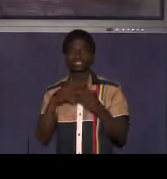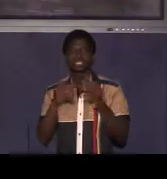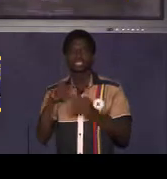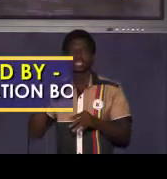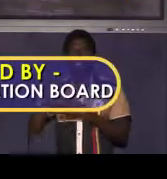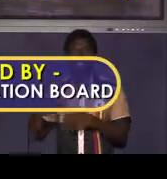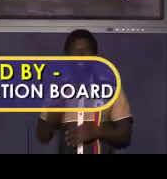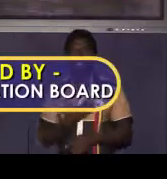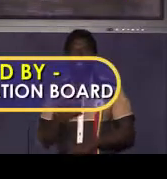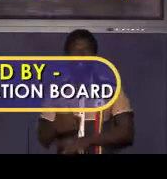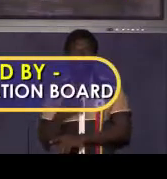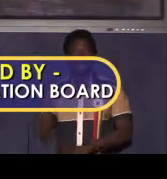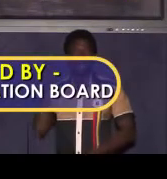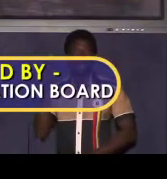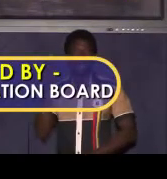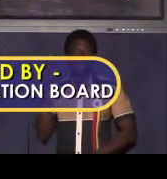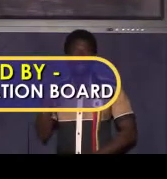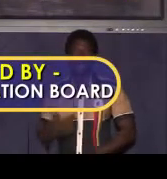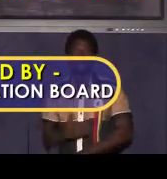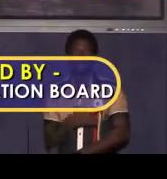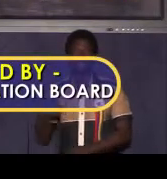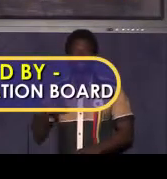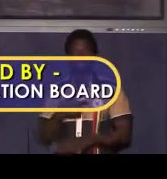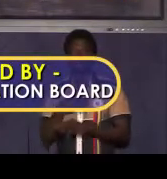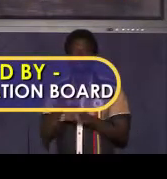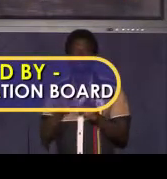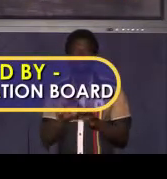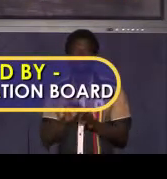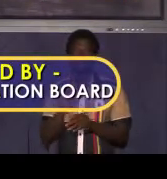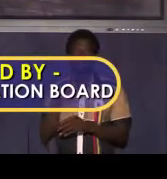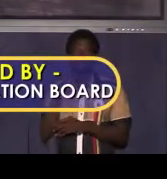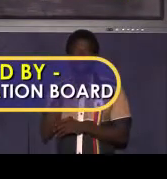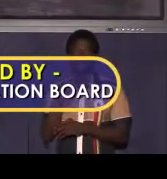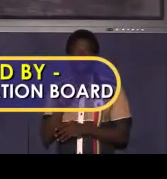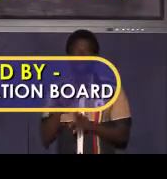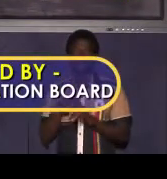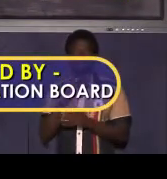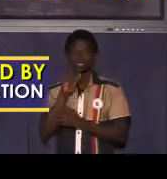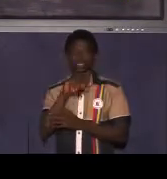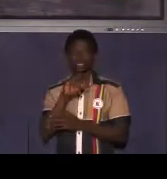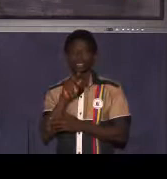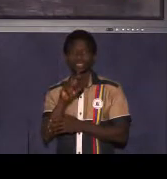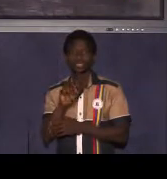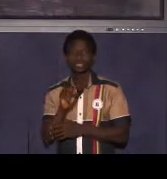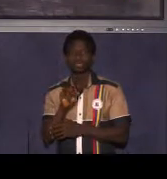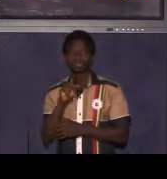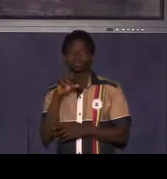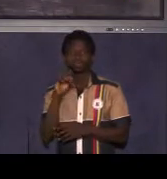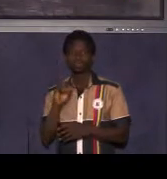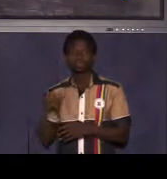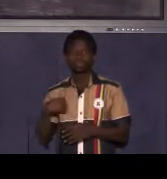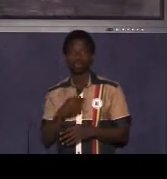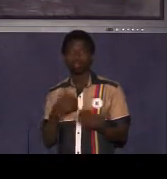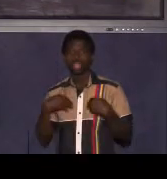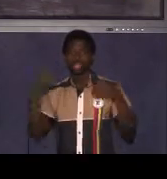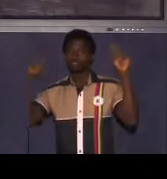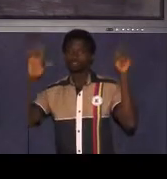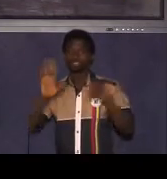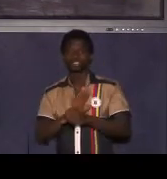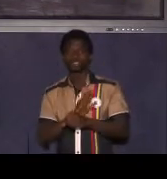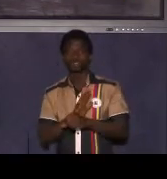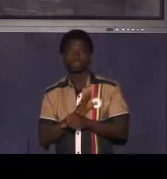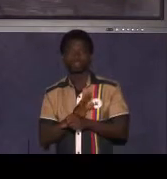in sentences. In our last lesson, we formed nouns from adjectives. So, we